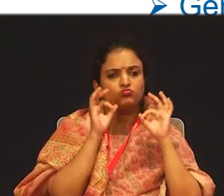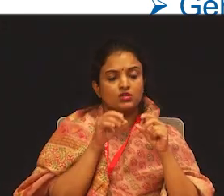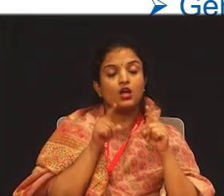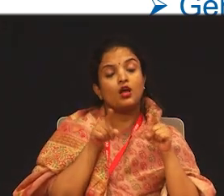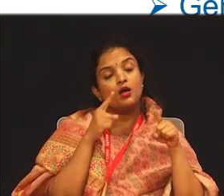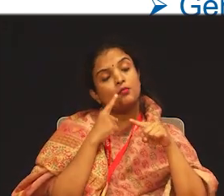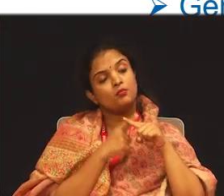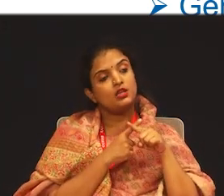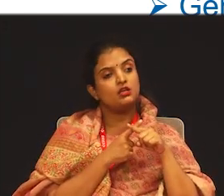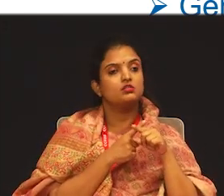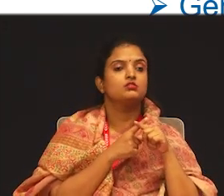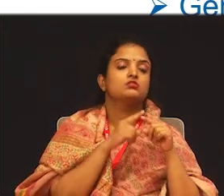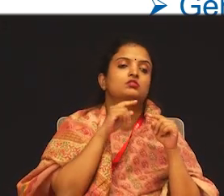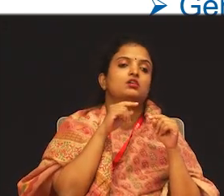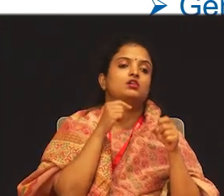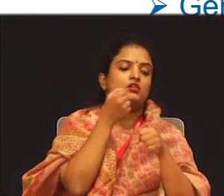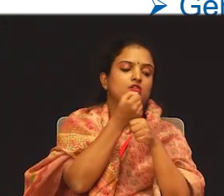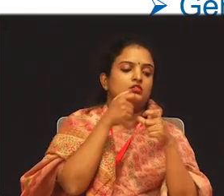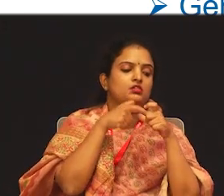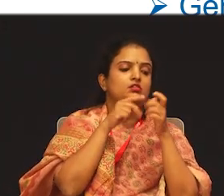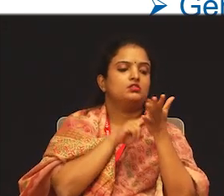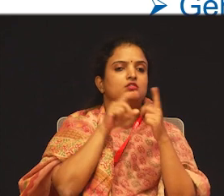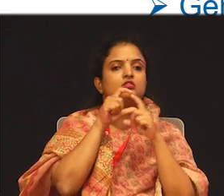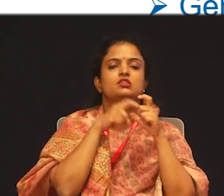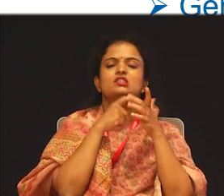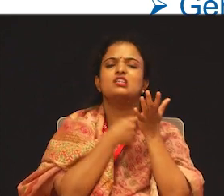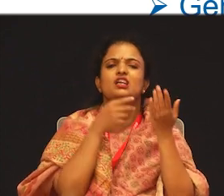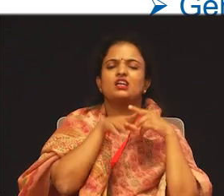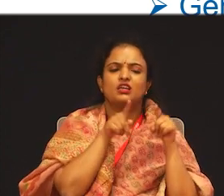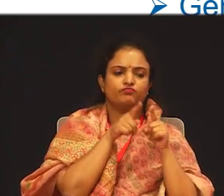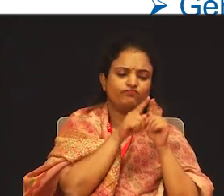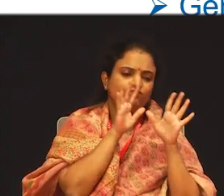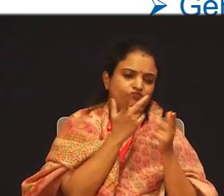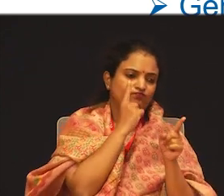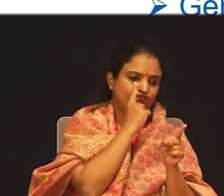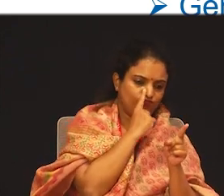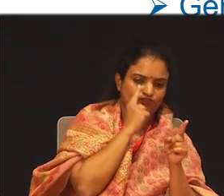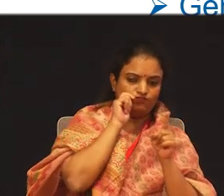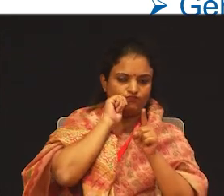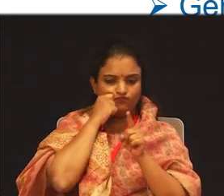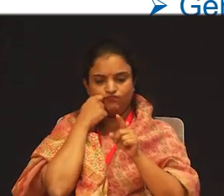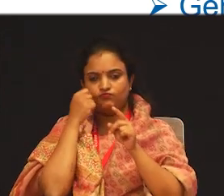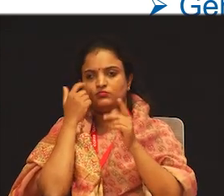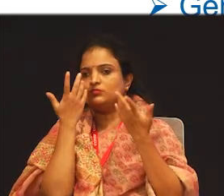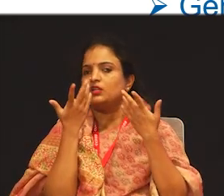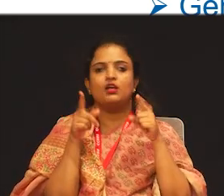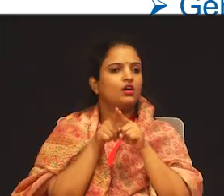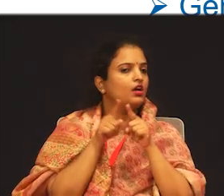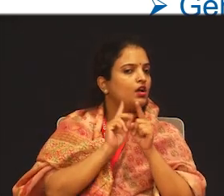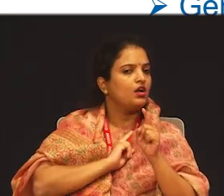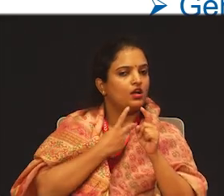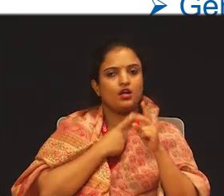gender inclusion. And it has also encouraged us to make